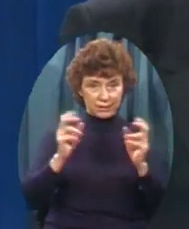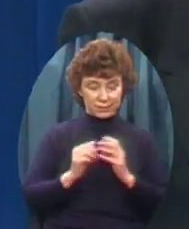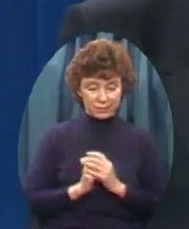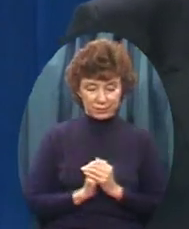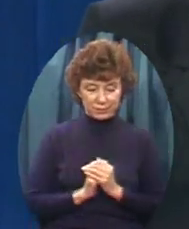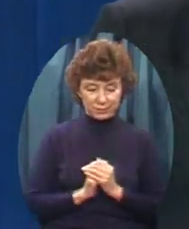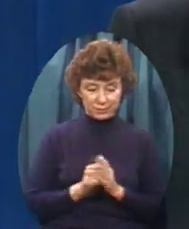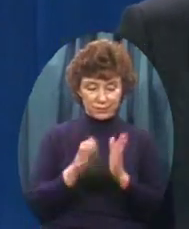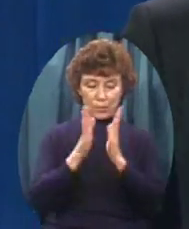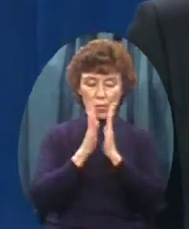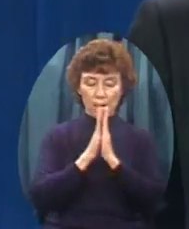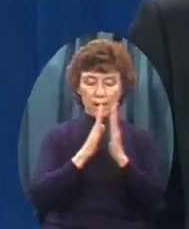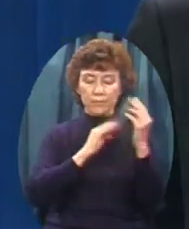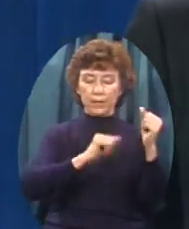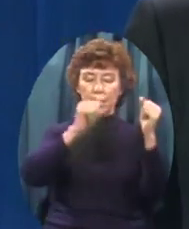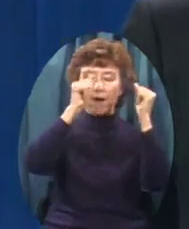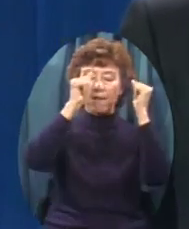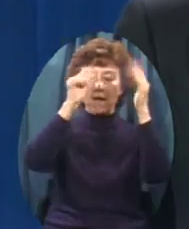Our Father